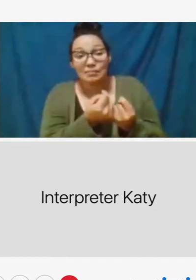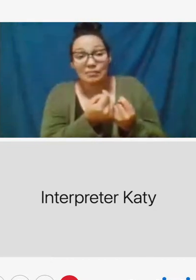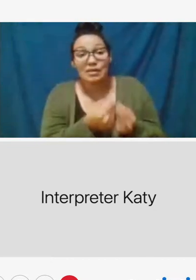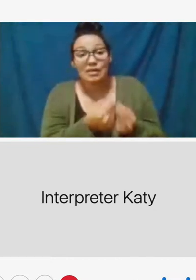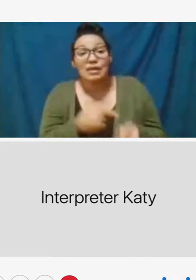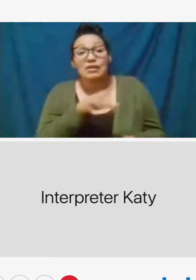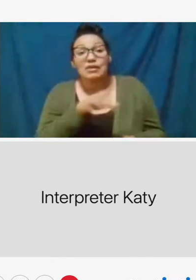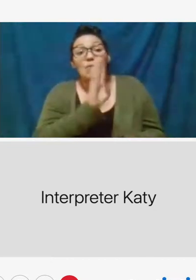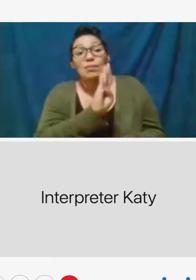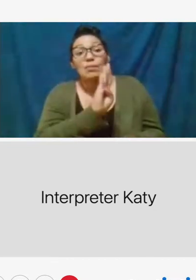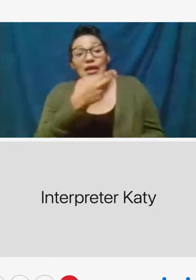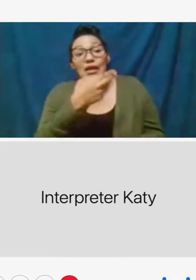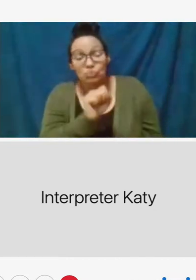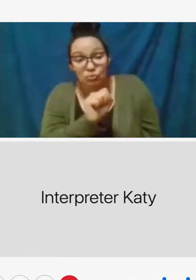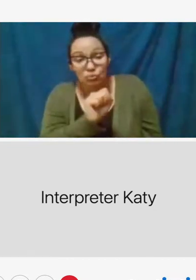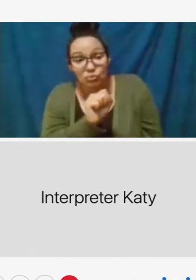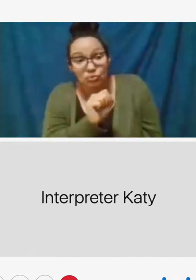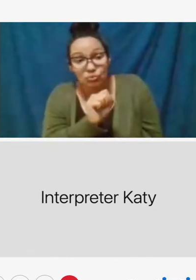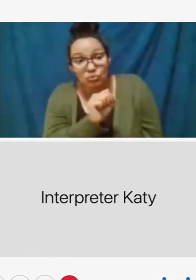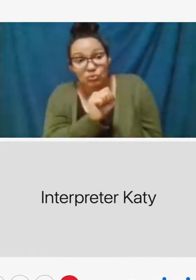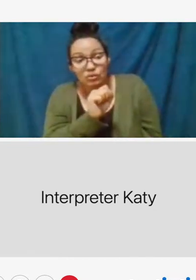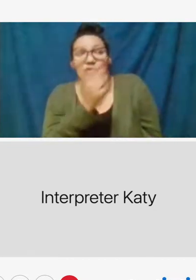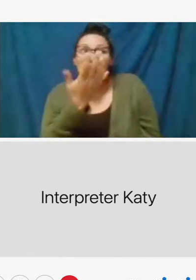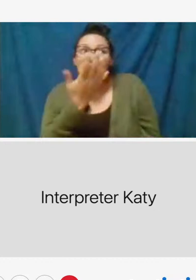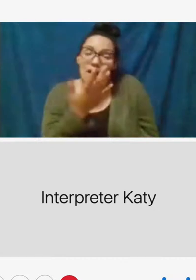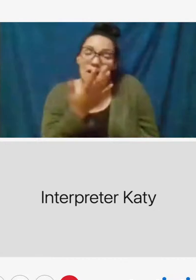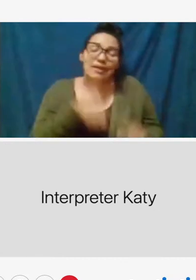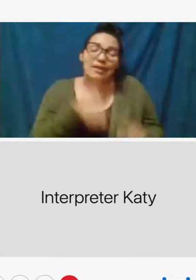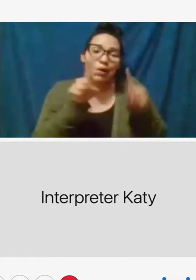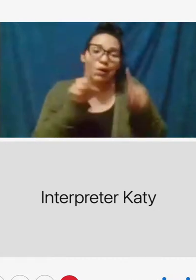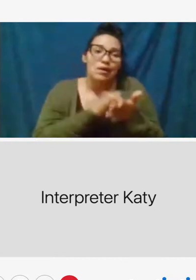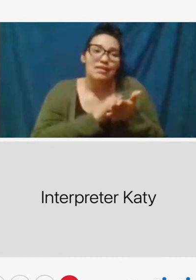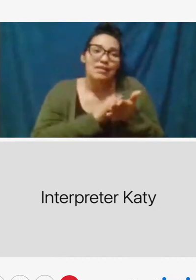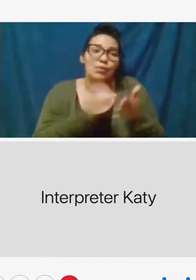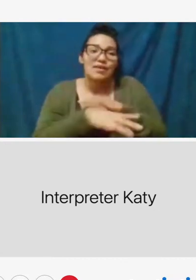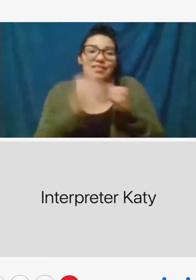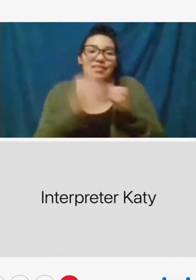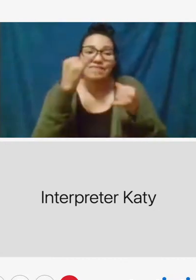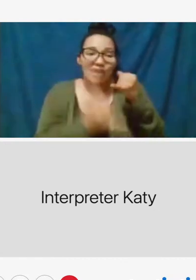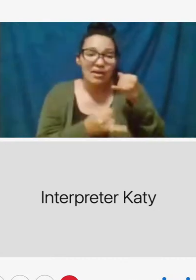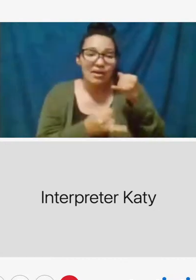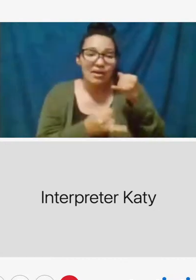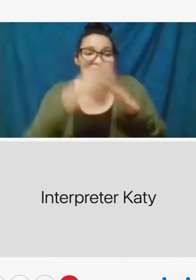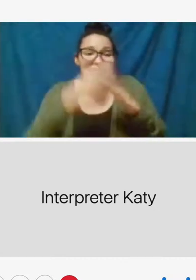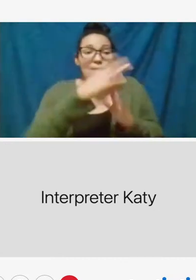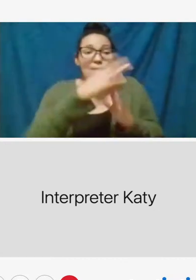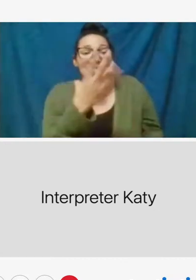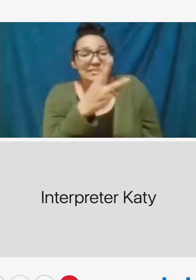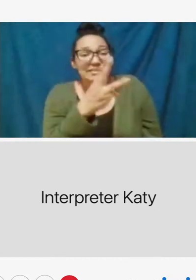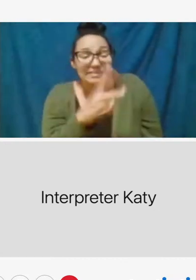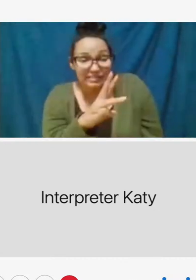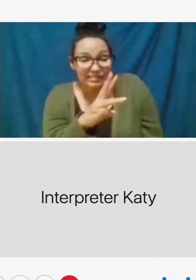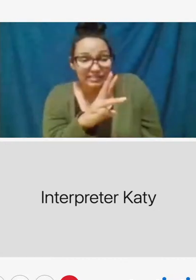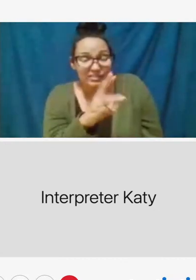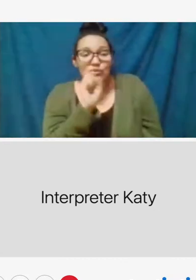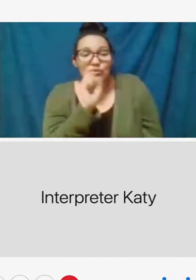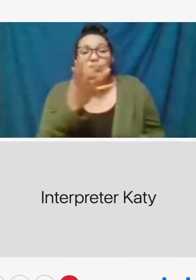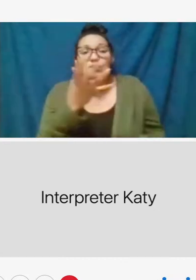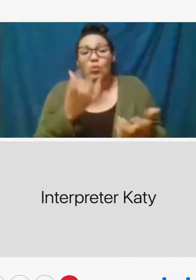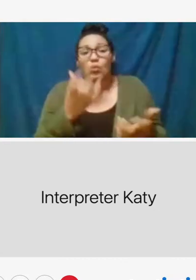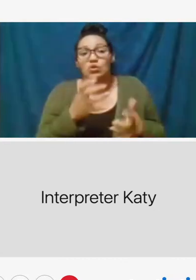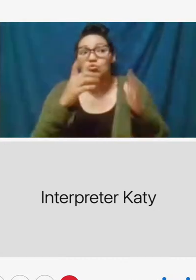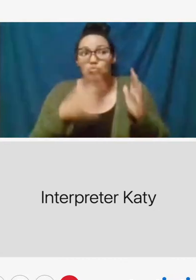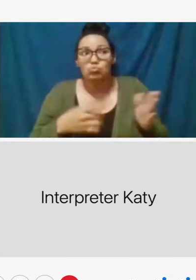uh while not going to New York they were in the final 16 uh so I just wanted to bring that up because